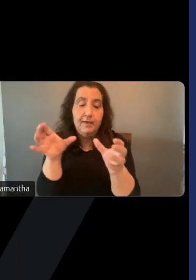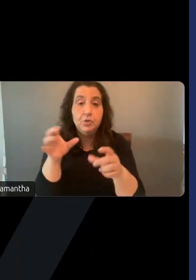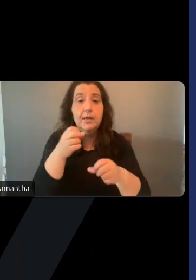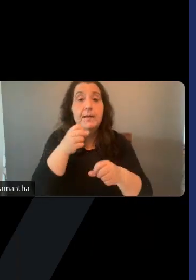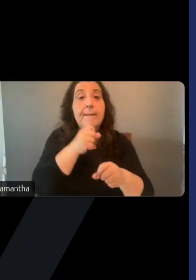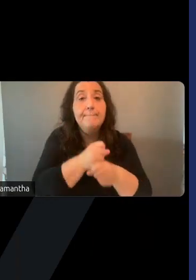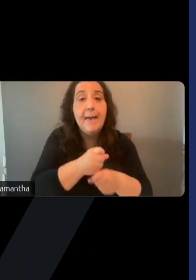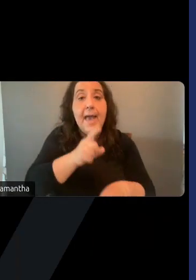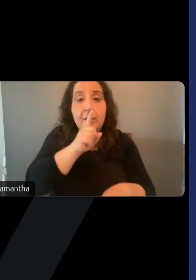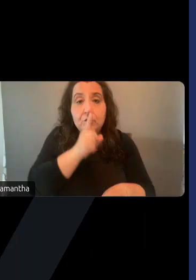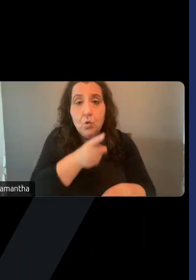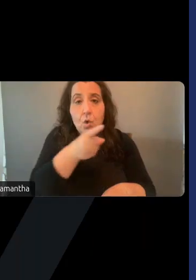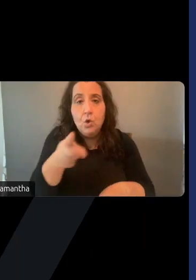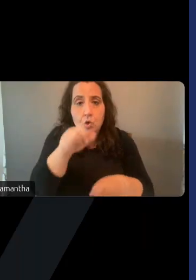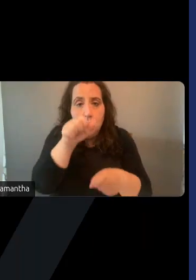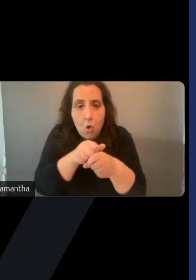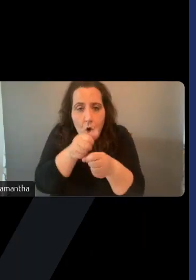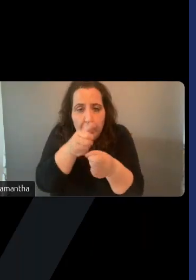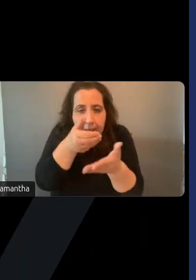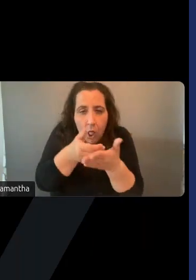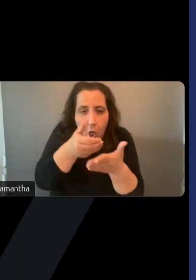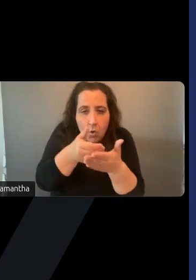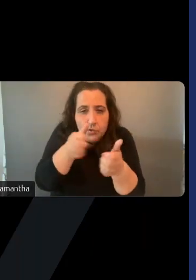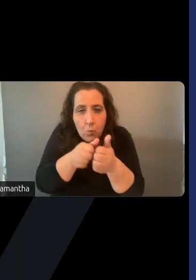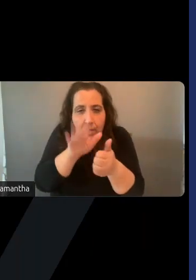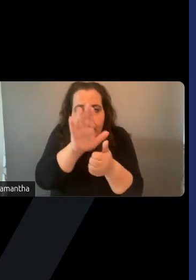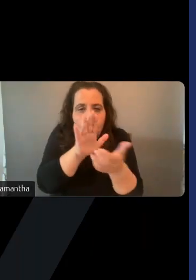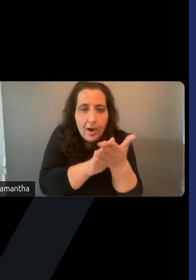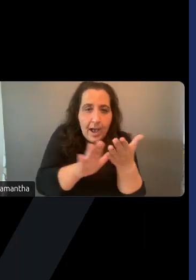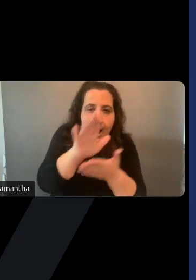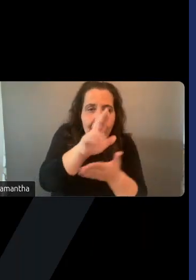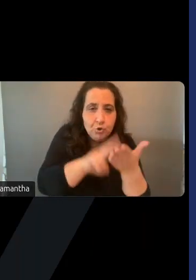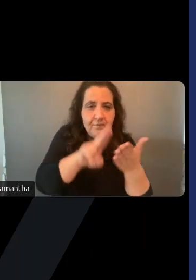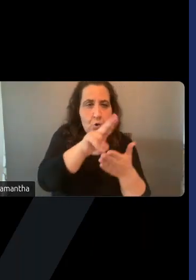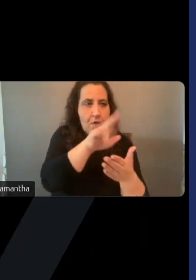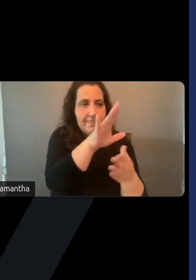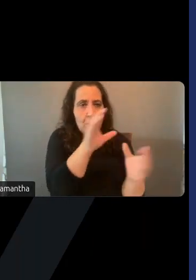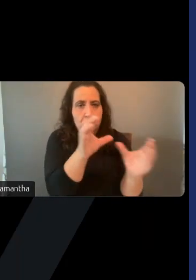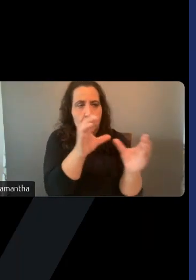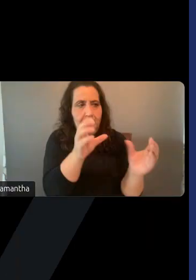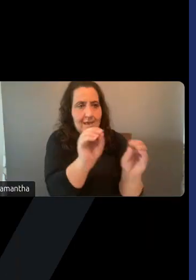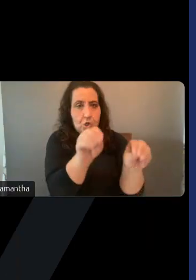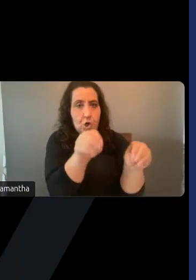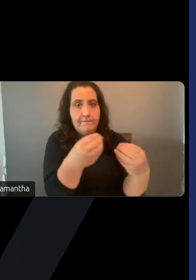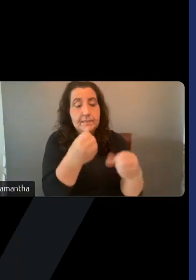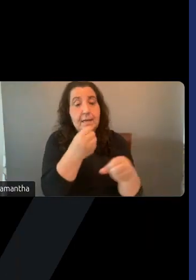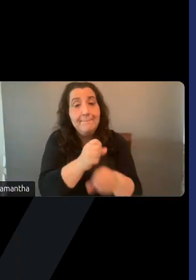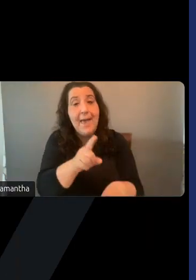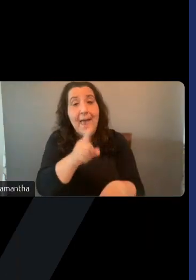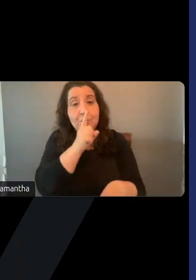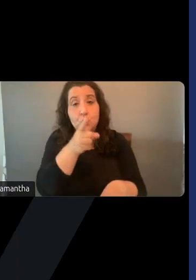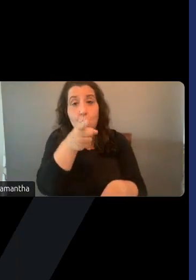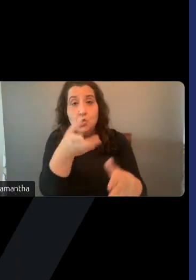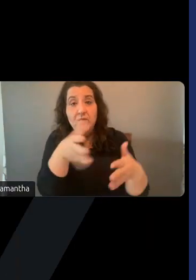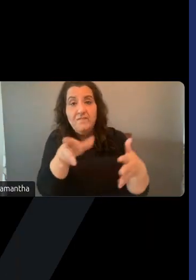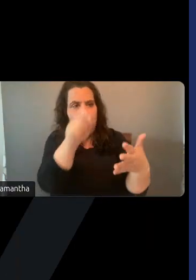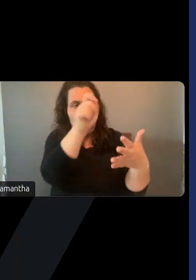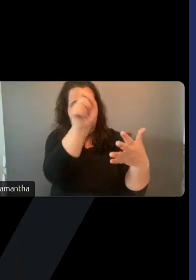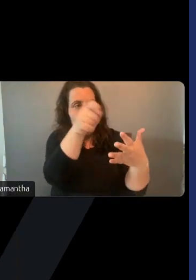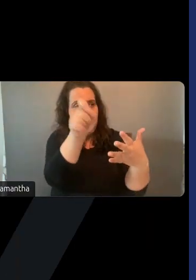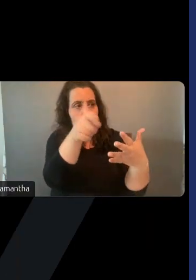you are working closely with your college or university certification office to ensure that you complete all the